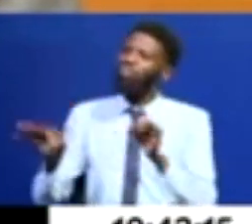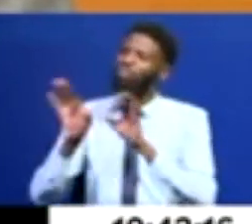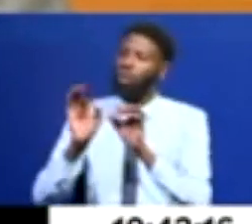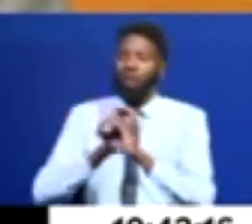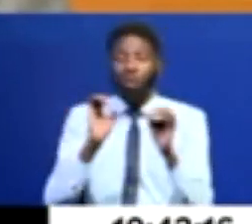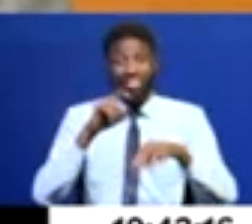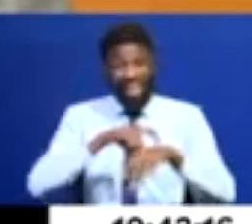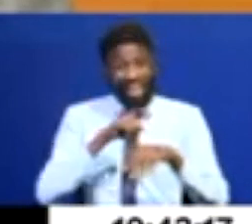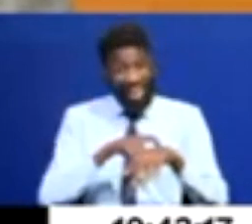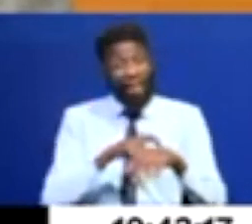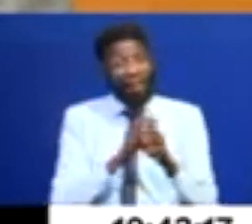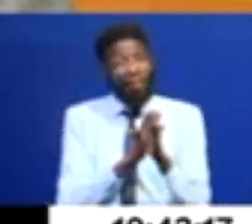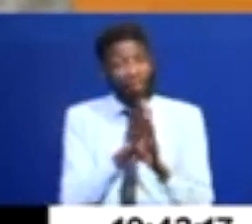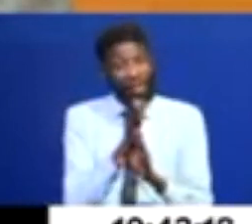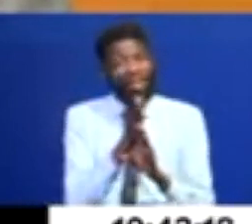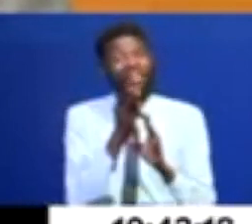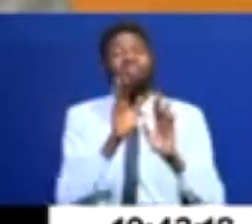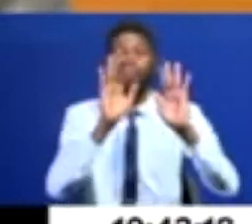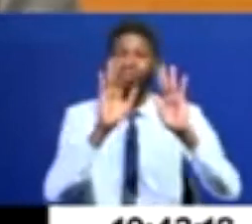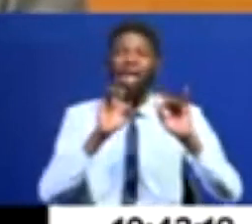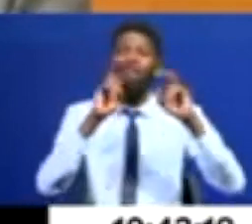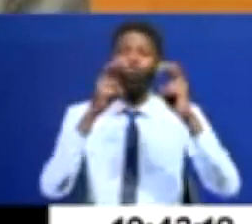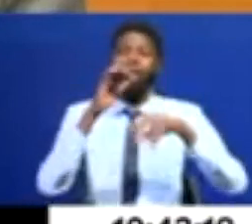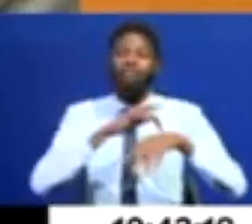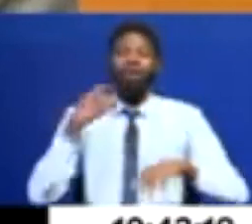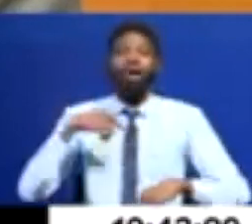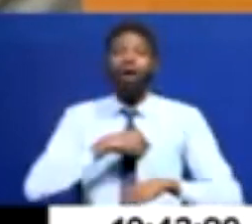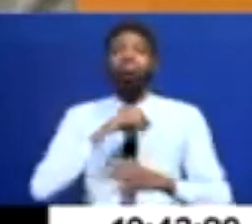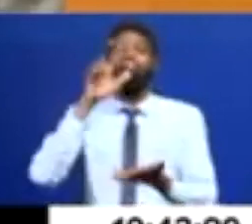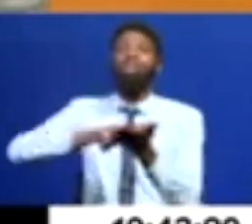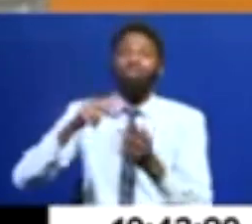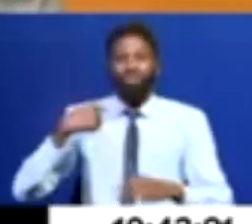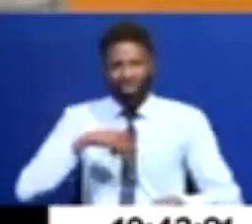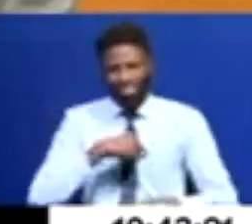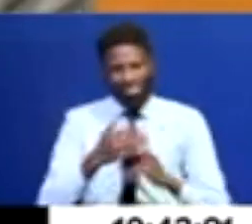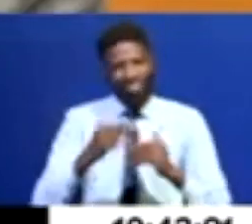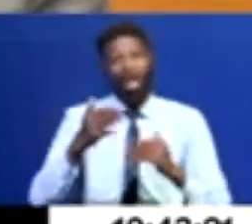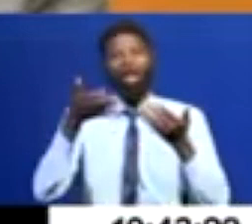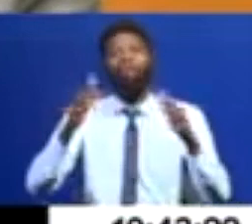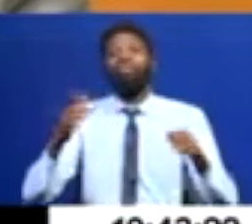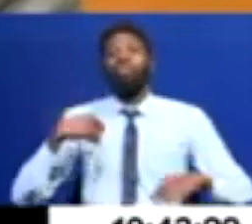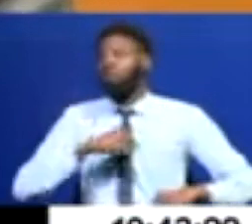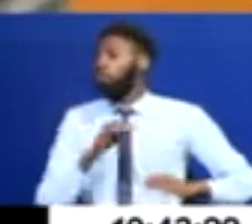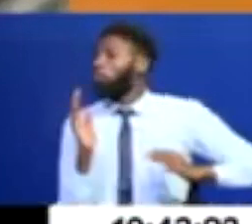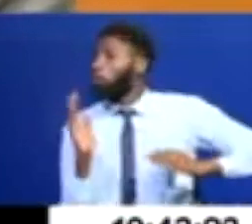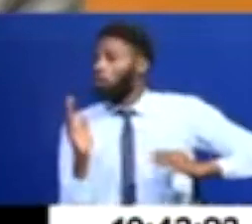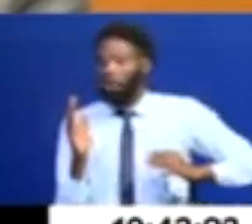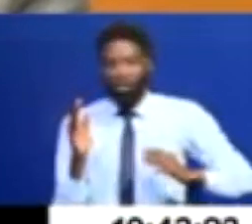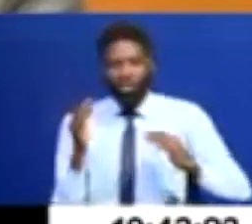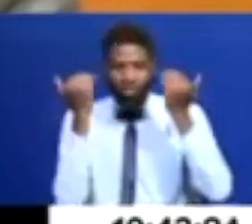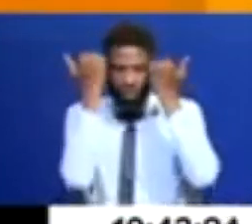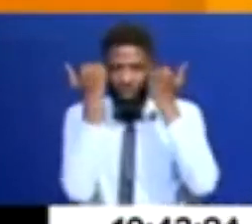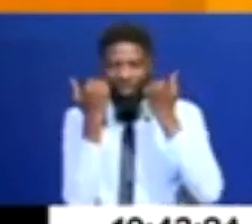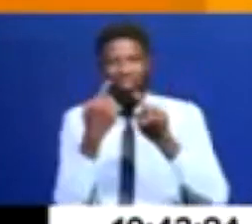issues that are affecting us pass by, then we end up losing, and we all start running to court when it's too late. I know